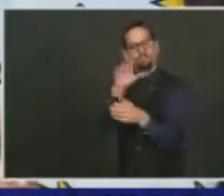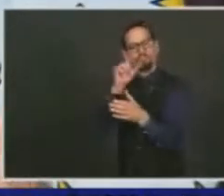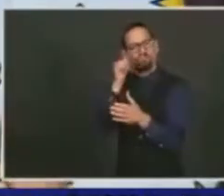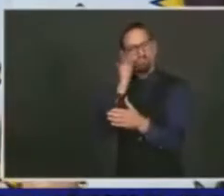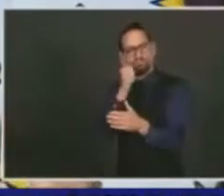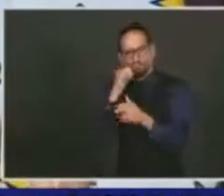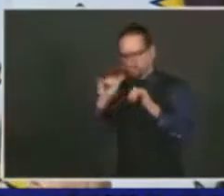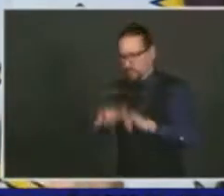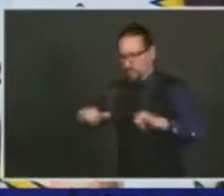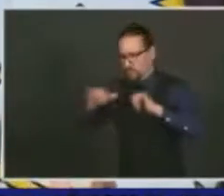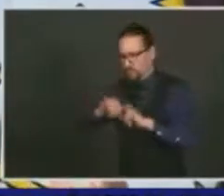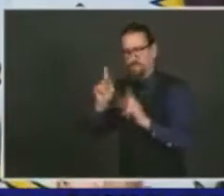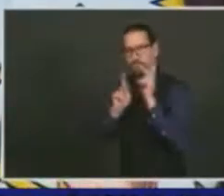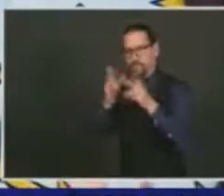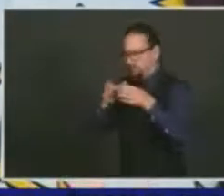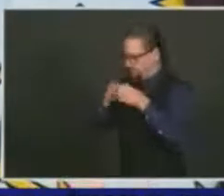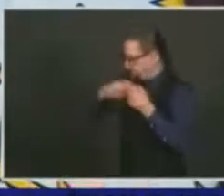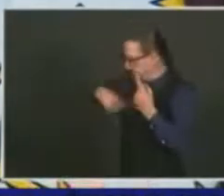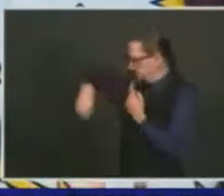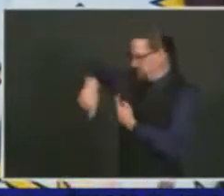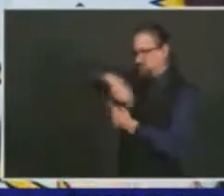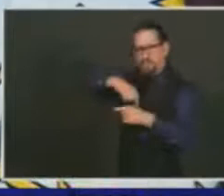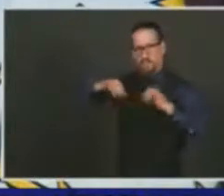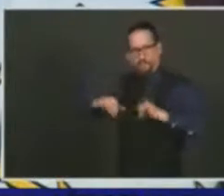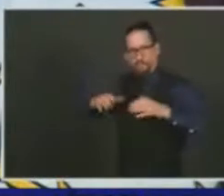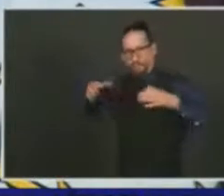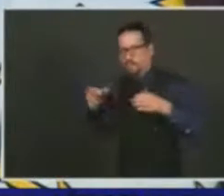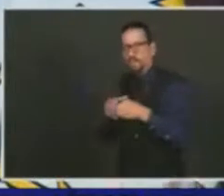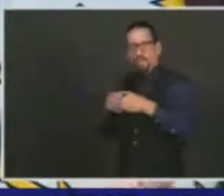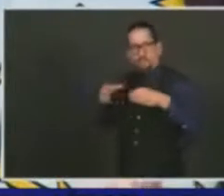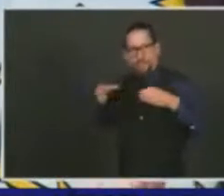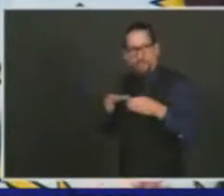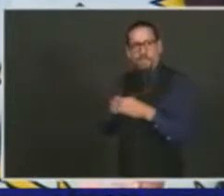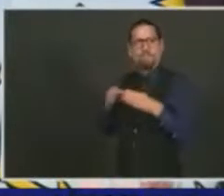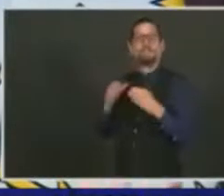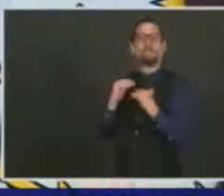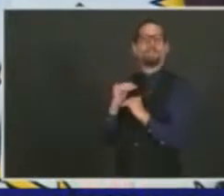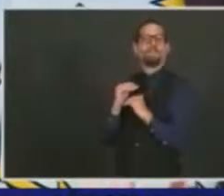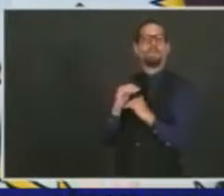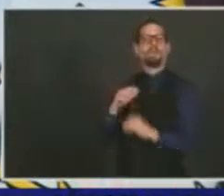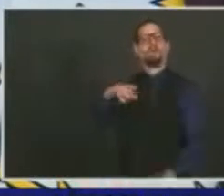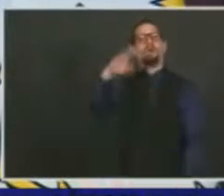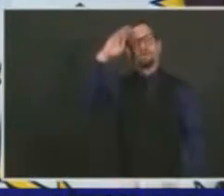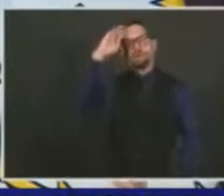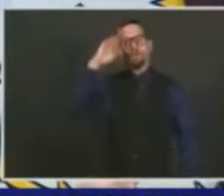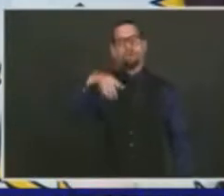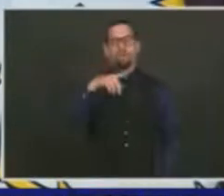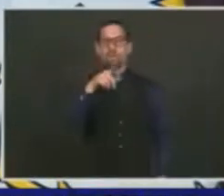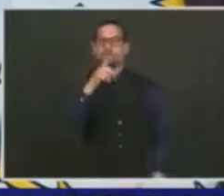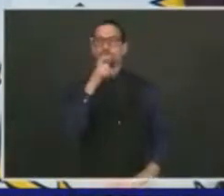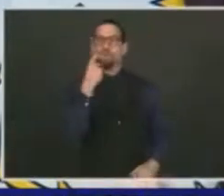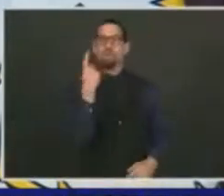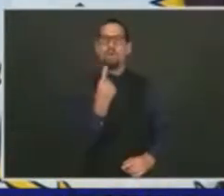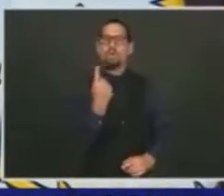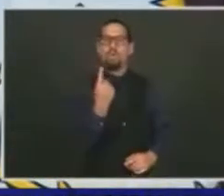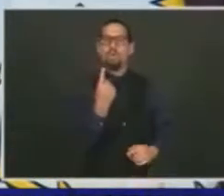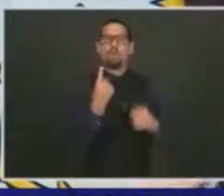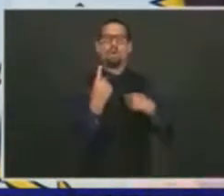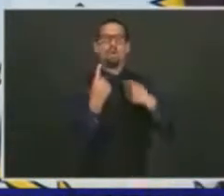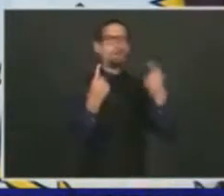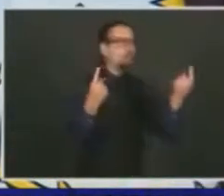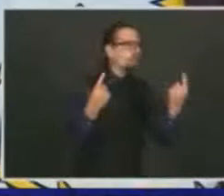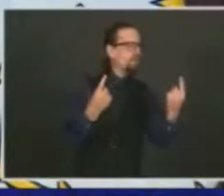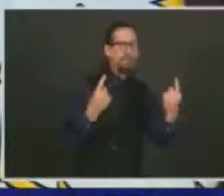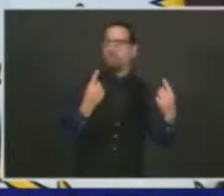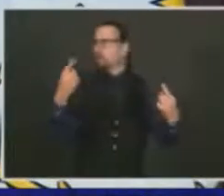extending our networks and seeing more people who we know. And naturally, when you're with people you know, you let your guard down, you take